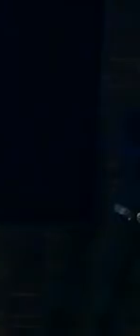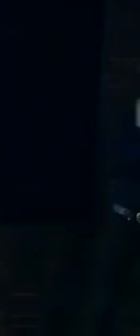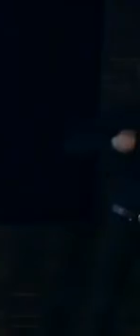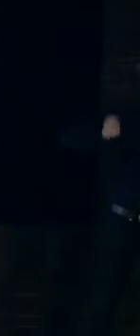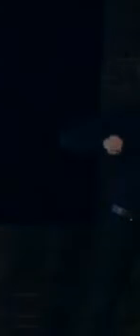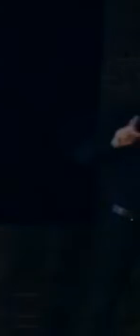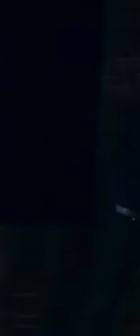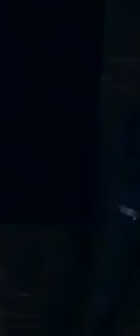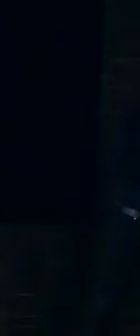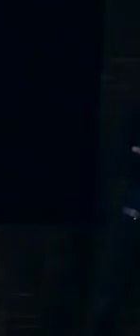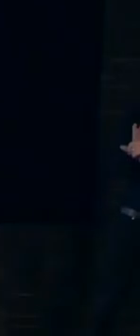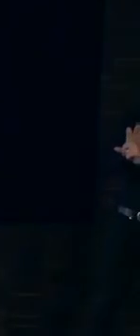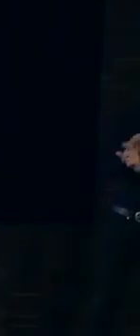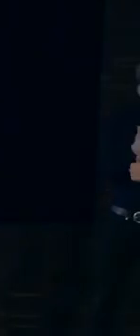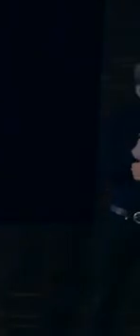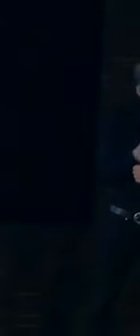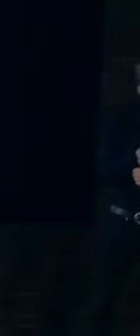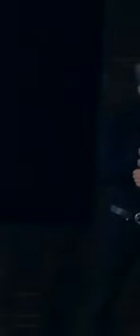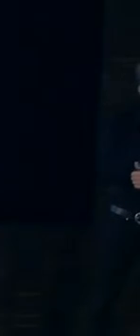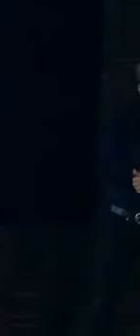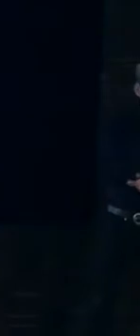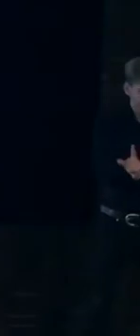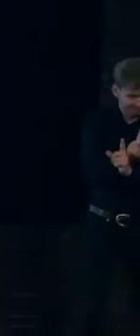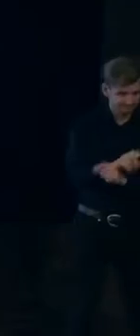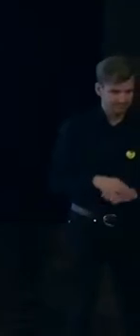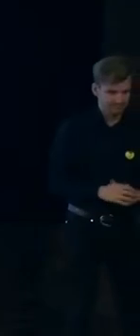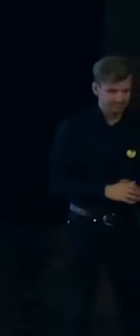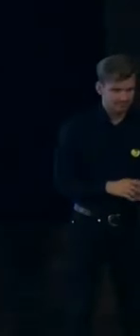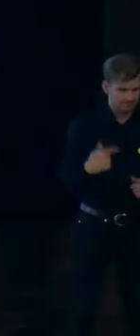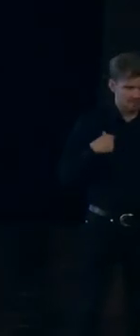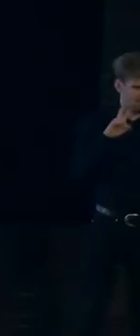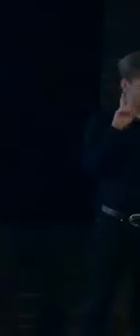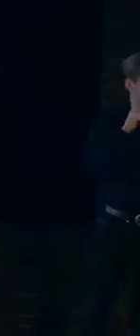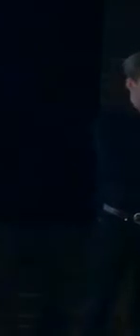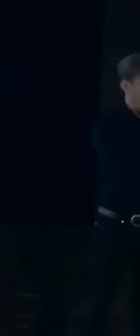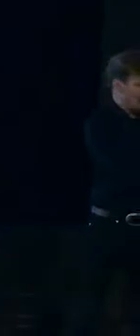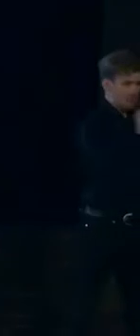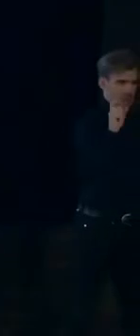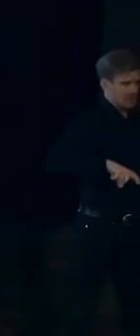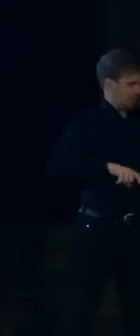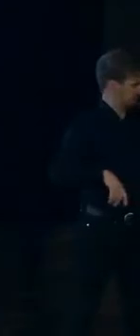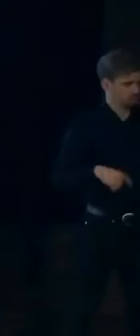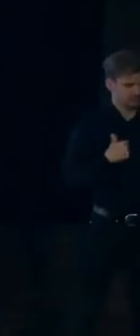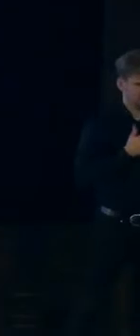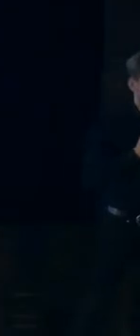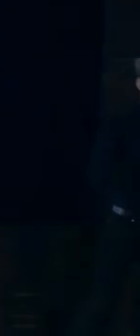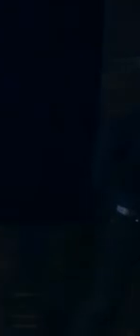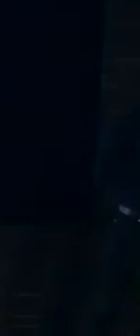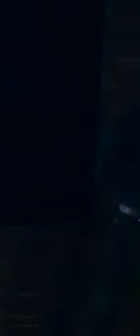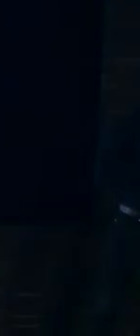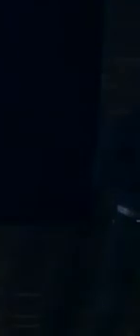like very long time. So Soufiane, can you just like say,